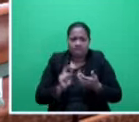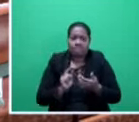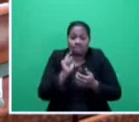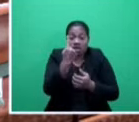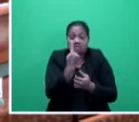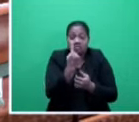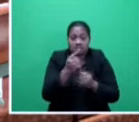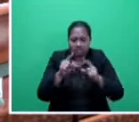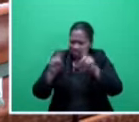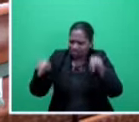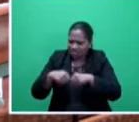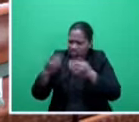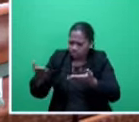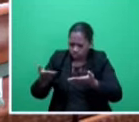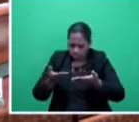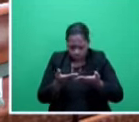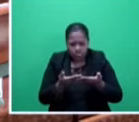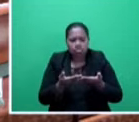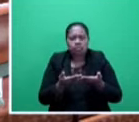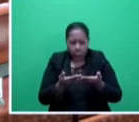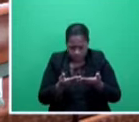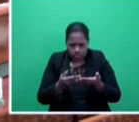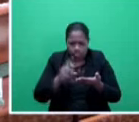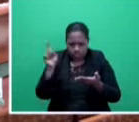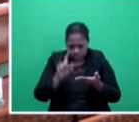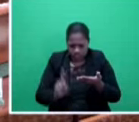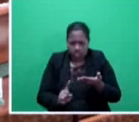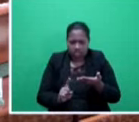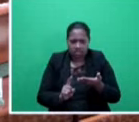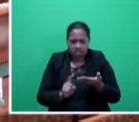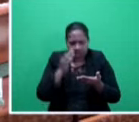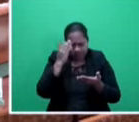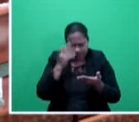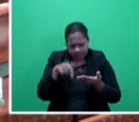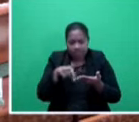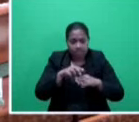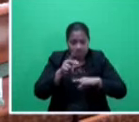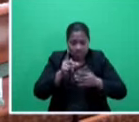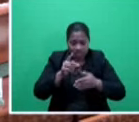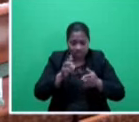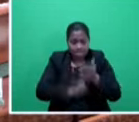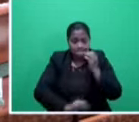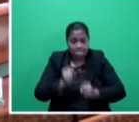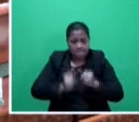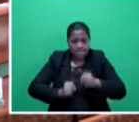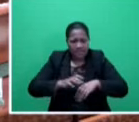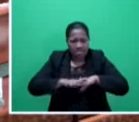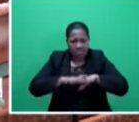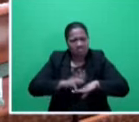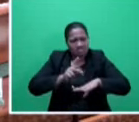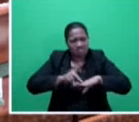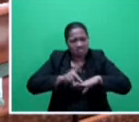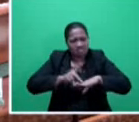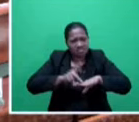petition, this petition is being considered today as the March sitting of Parliament was dedicated